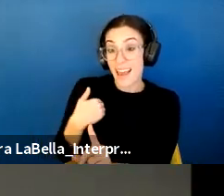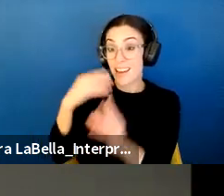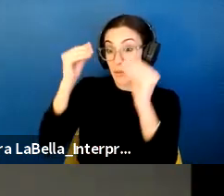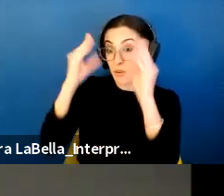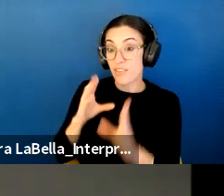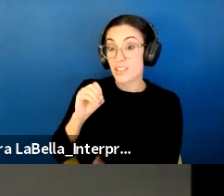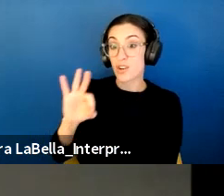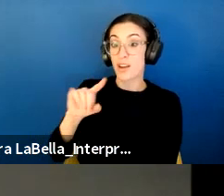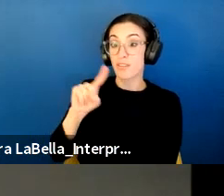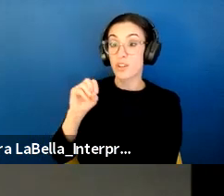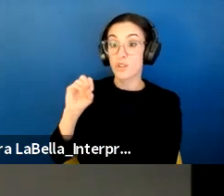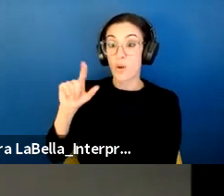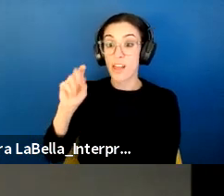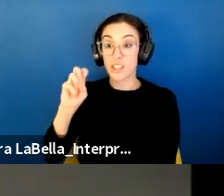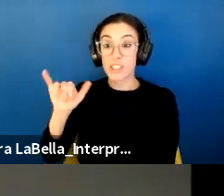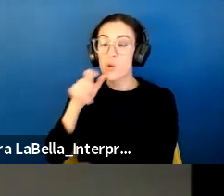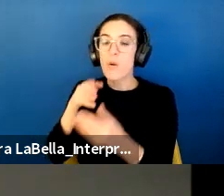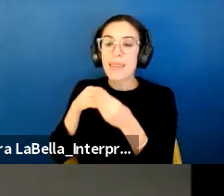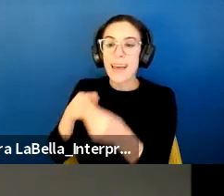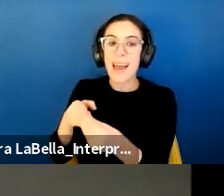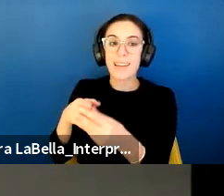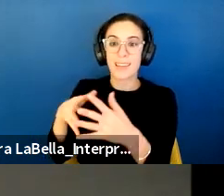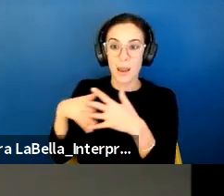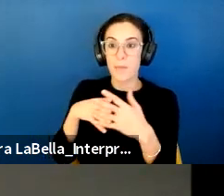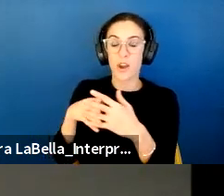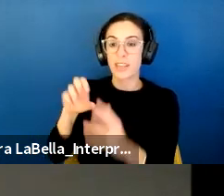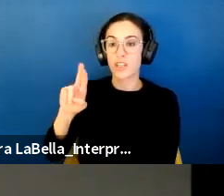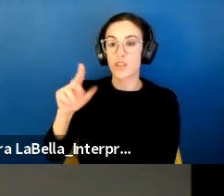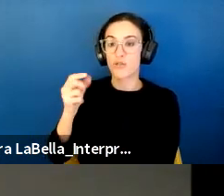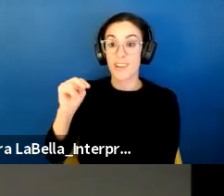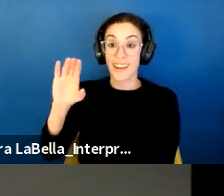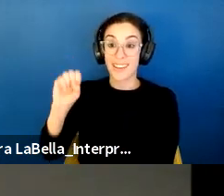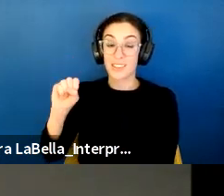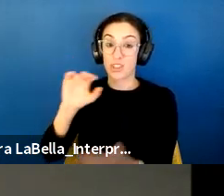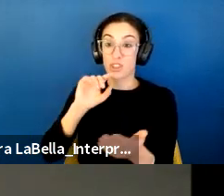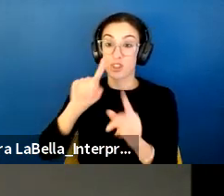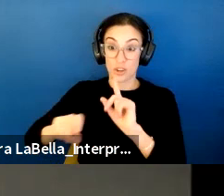led the American Eugenics Survey. So we were an intellectual place of